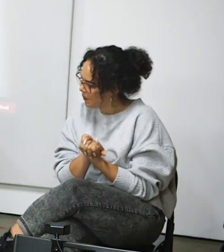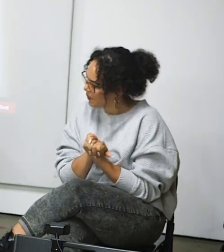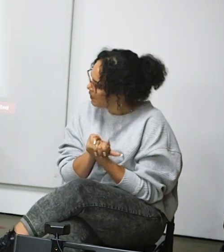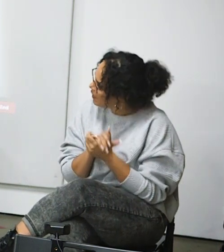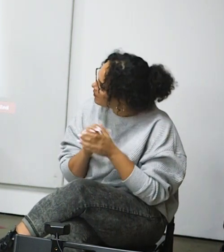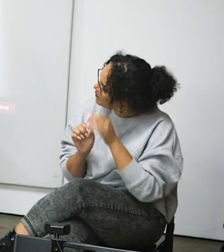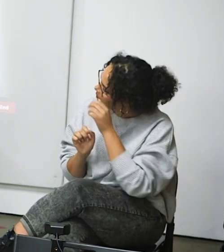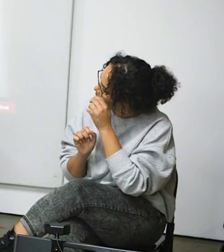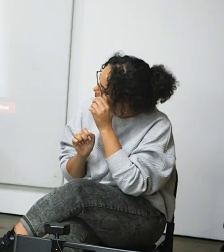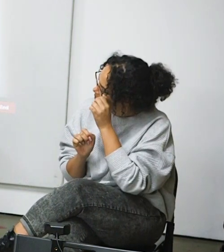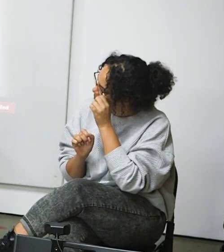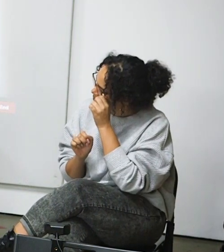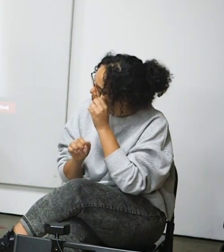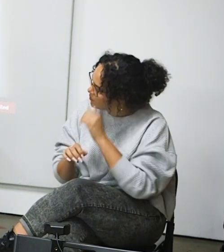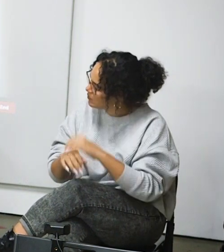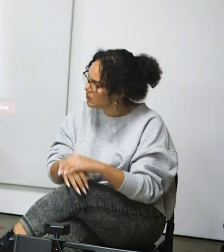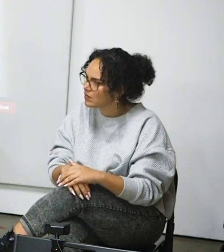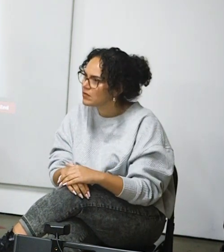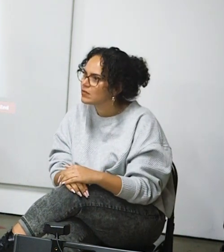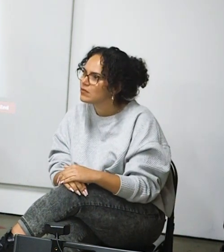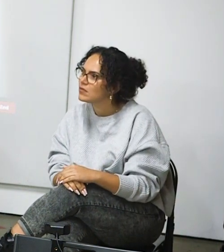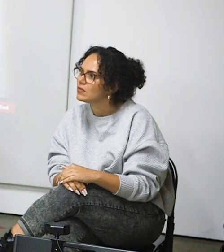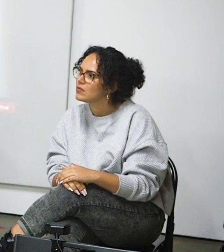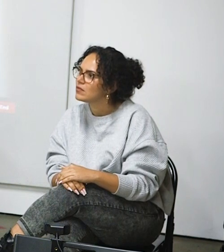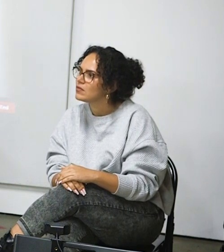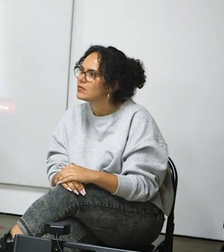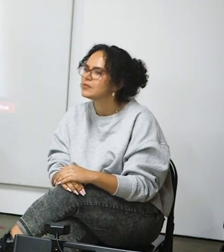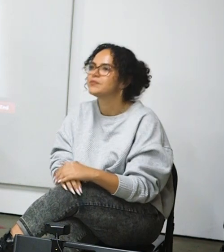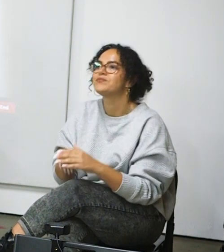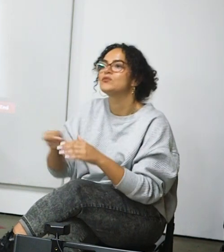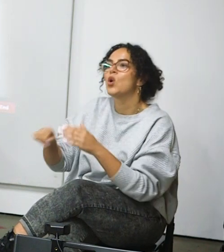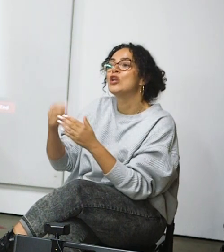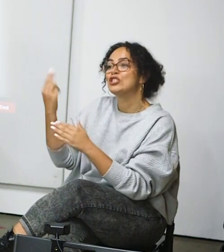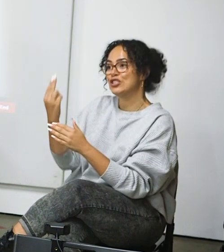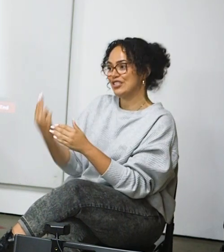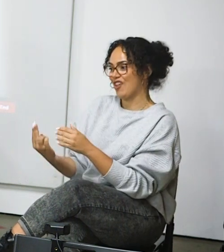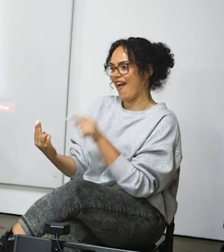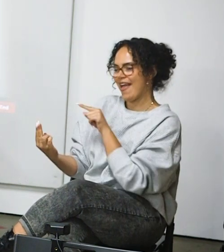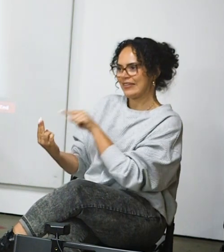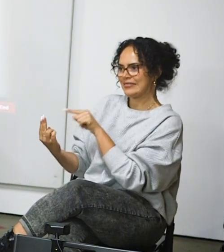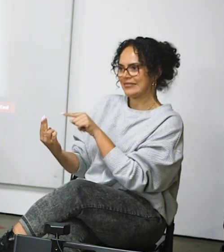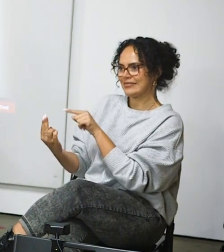in terms of when we think about what it means to design with joy in mind. I mean,